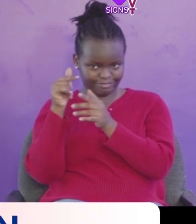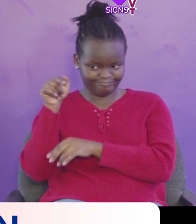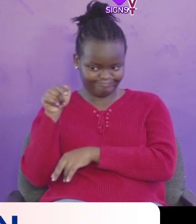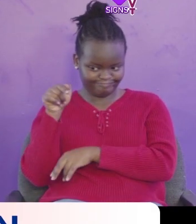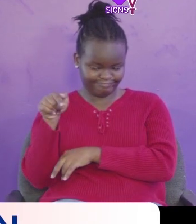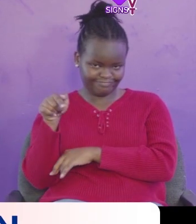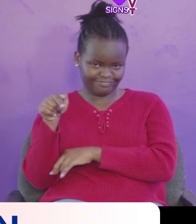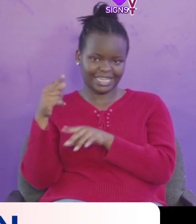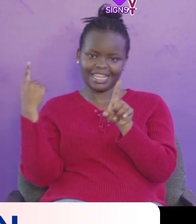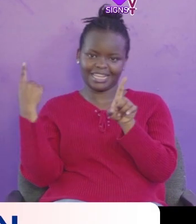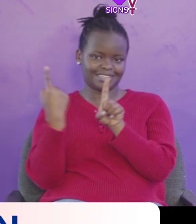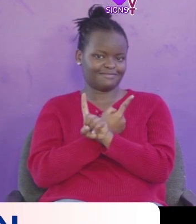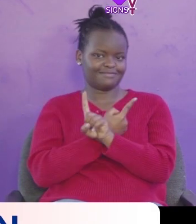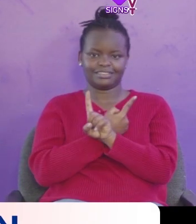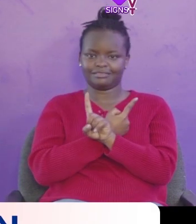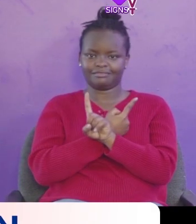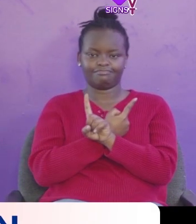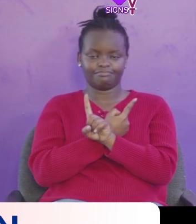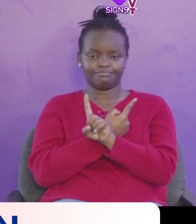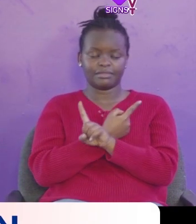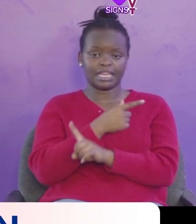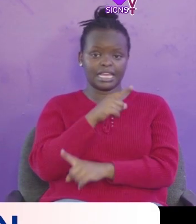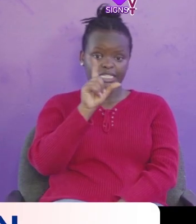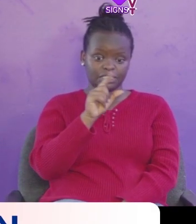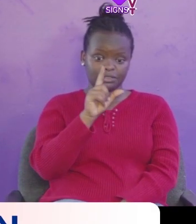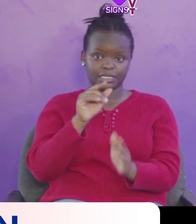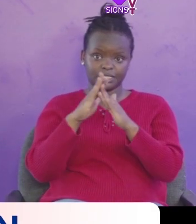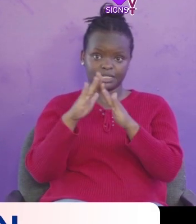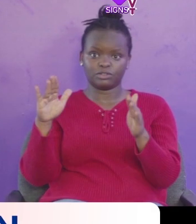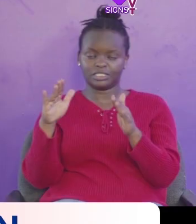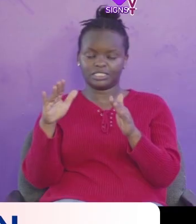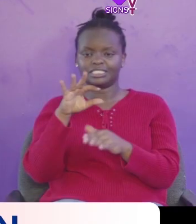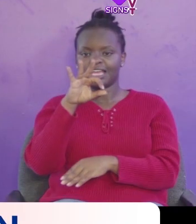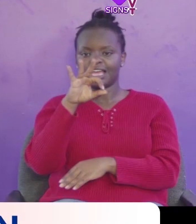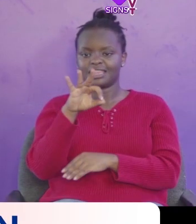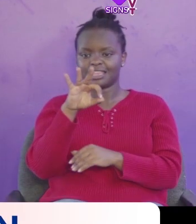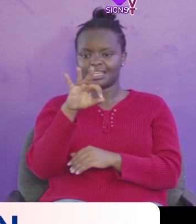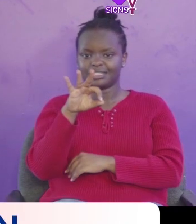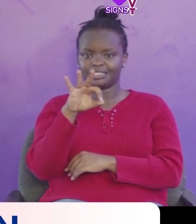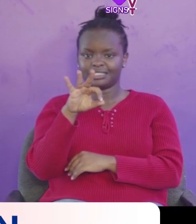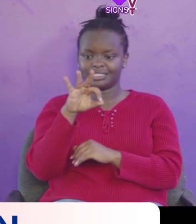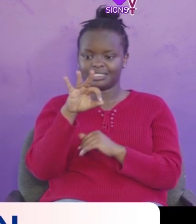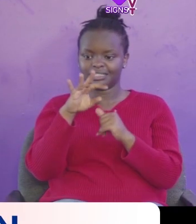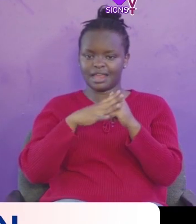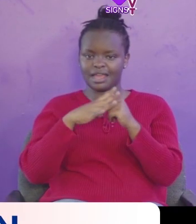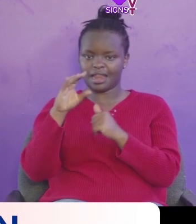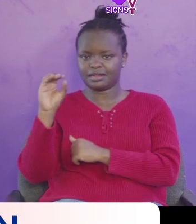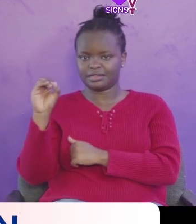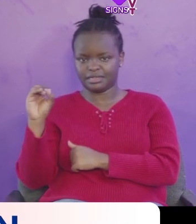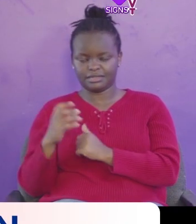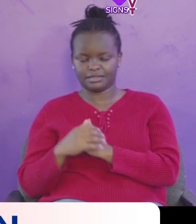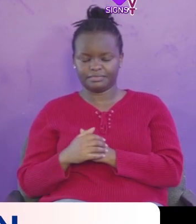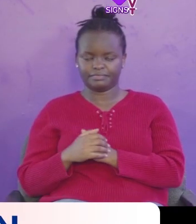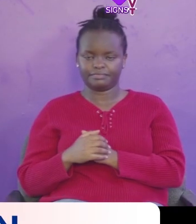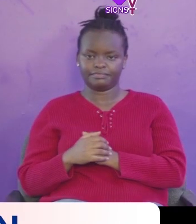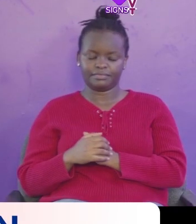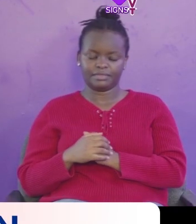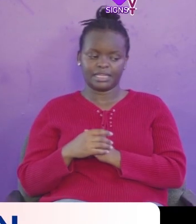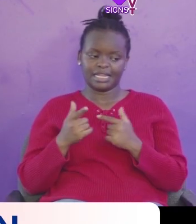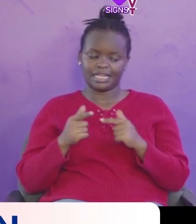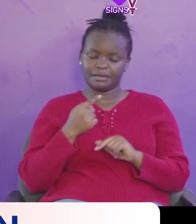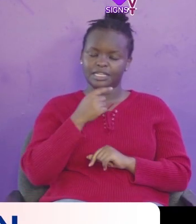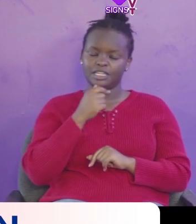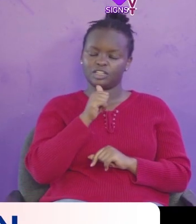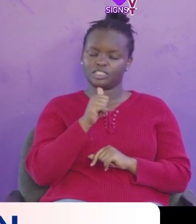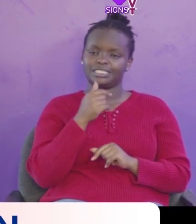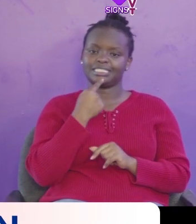very different on the ground. So the cheapest house there is roughly 3,900. Yeah. Okay. Let me not say 4K, but